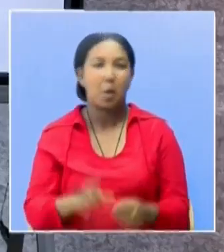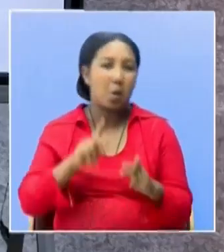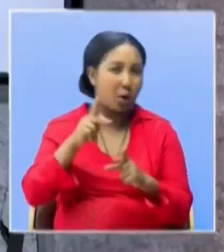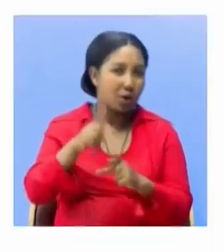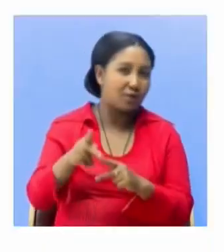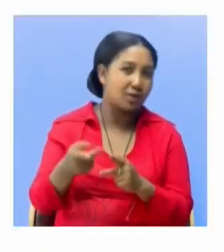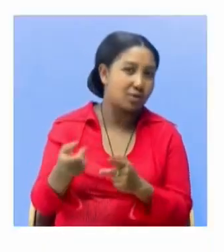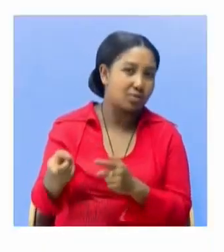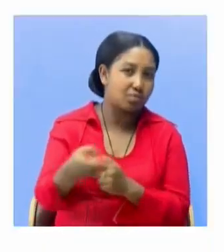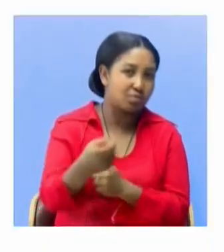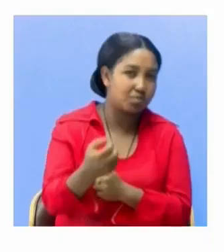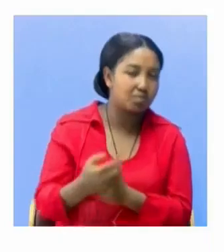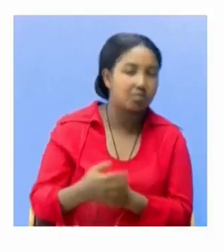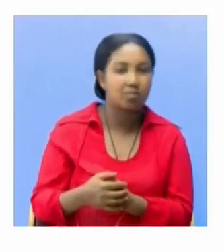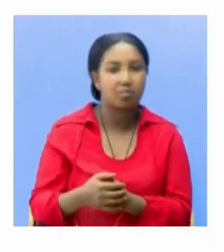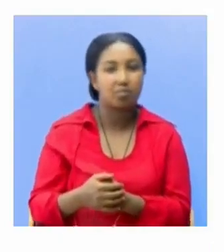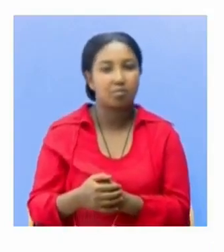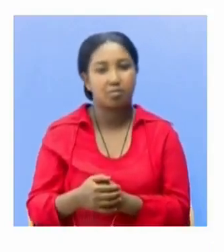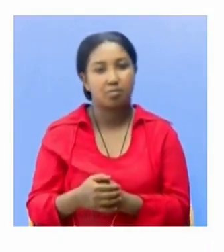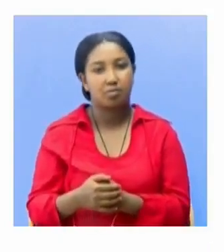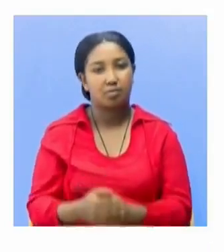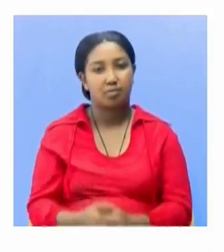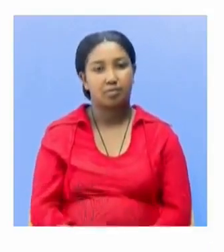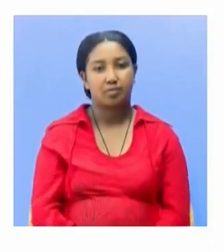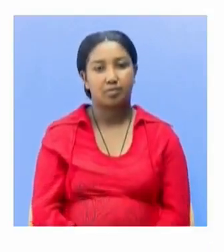okay? Spartus events